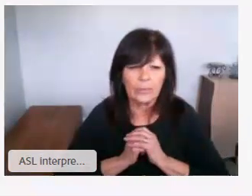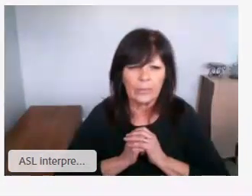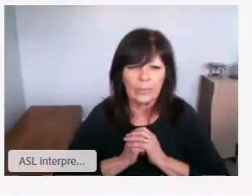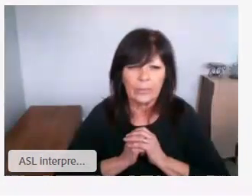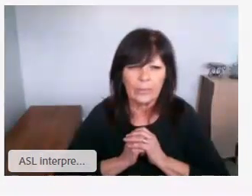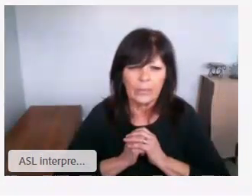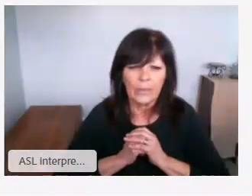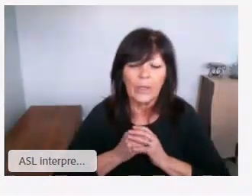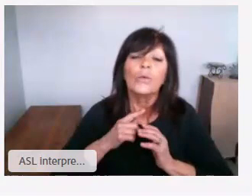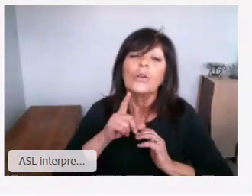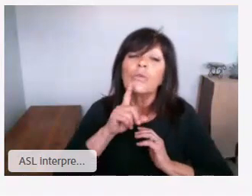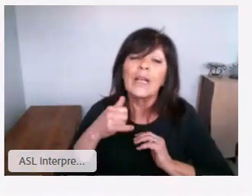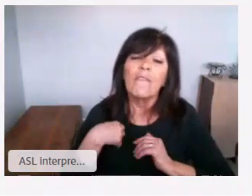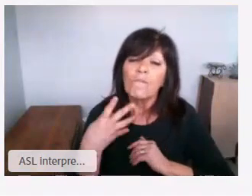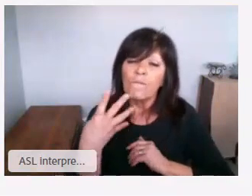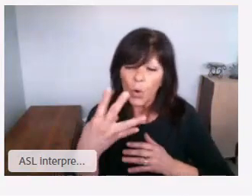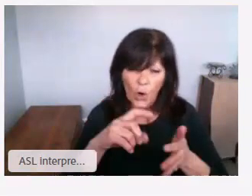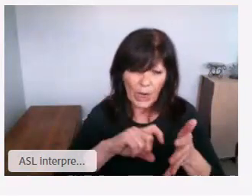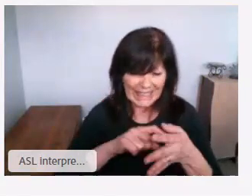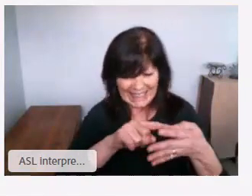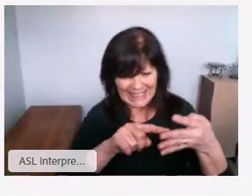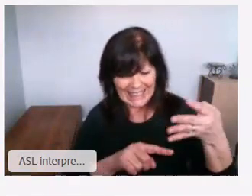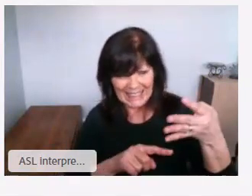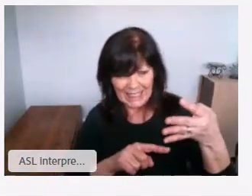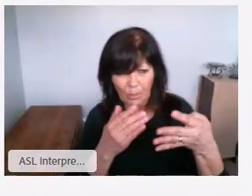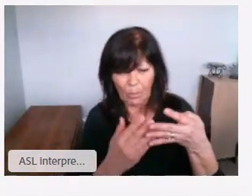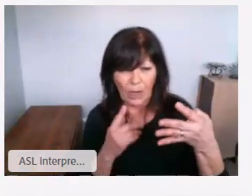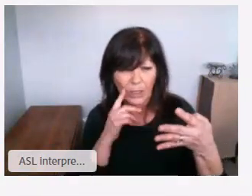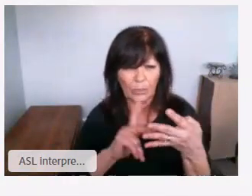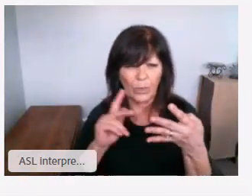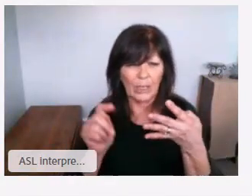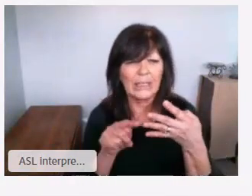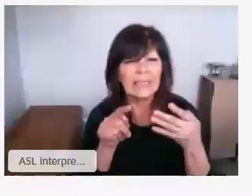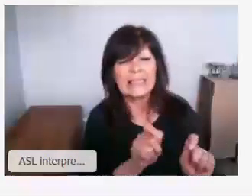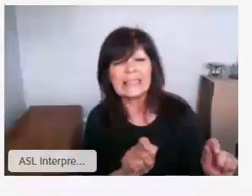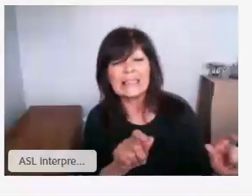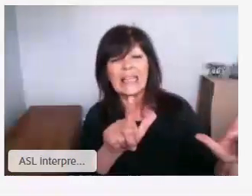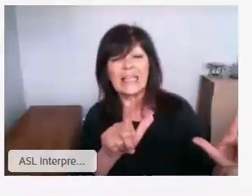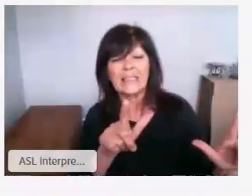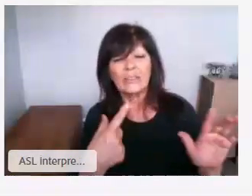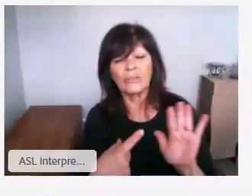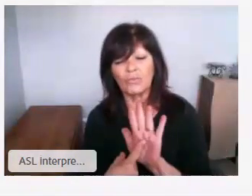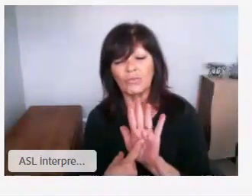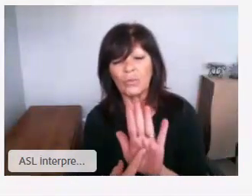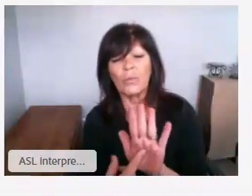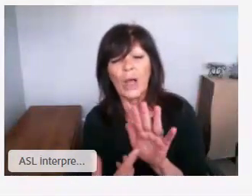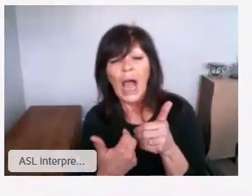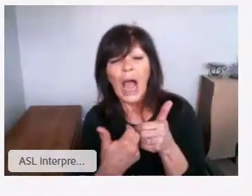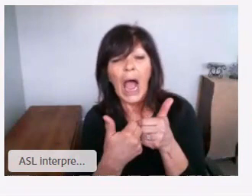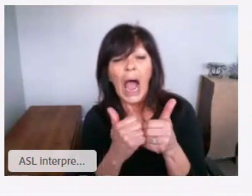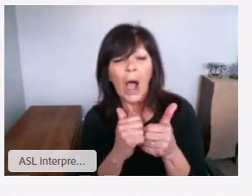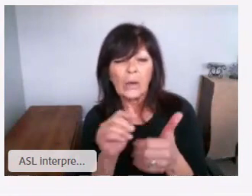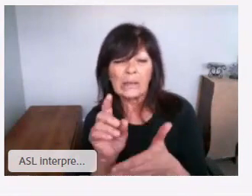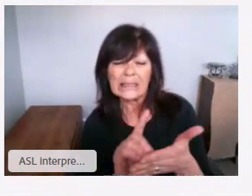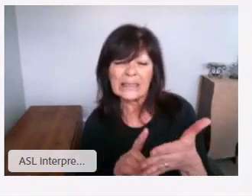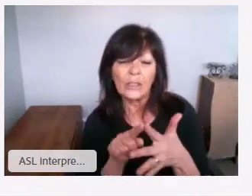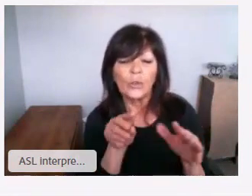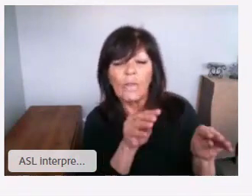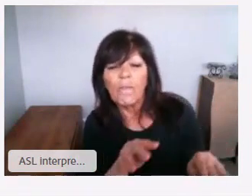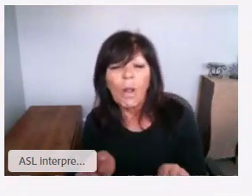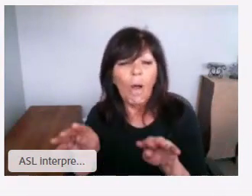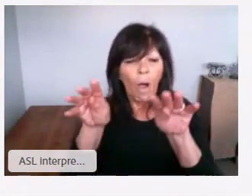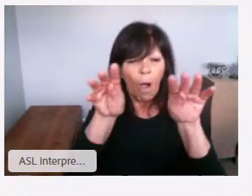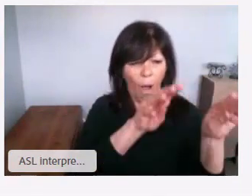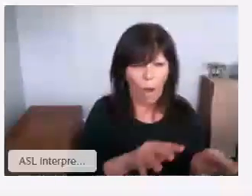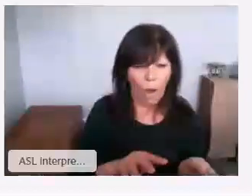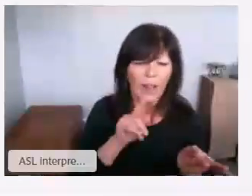We really have four key elements to our project, and this slide is meant to represent how the system is designed to flow as kind of a